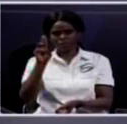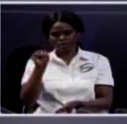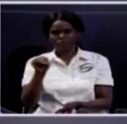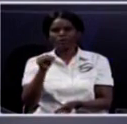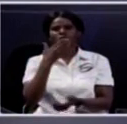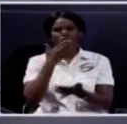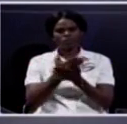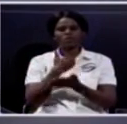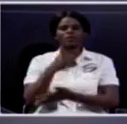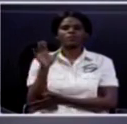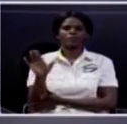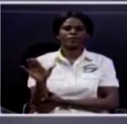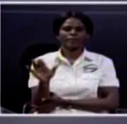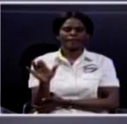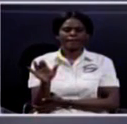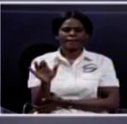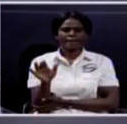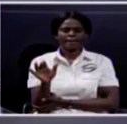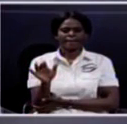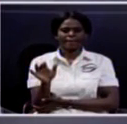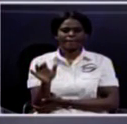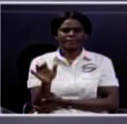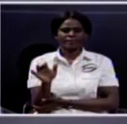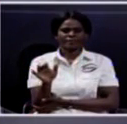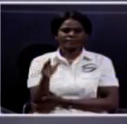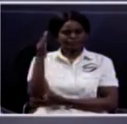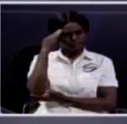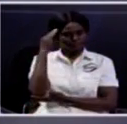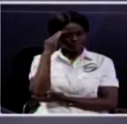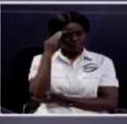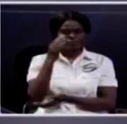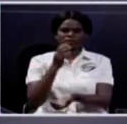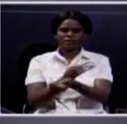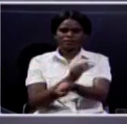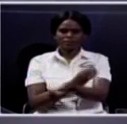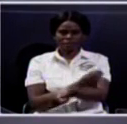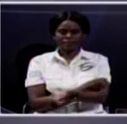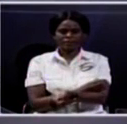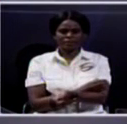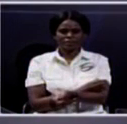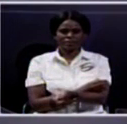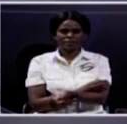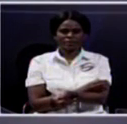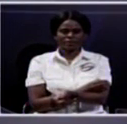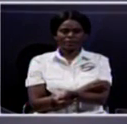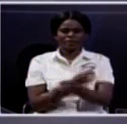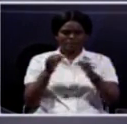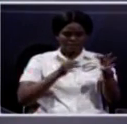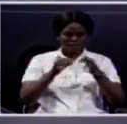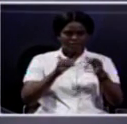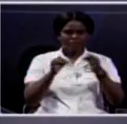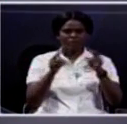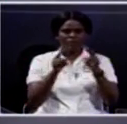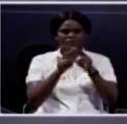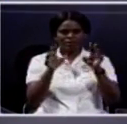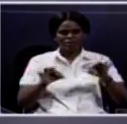predictable? Yeah, I agree with you. You know, the curriculum is defined as the bedrock of an